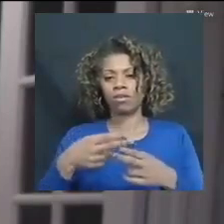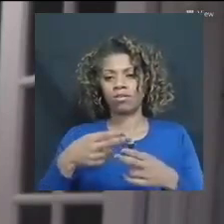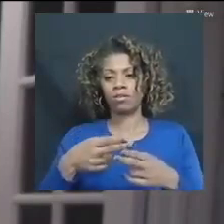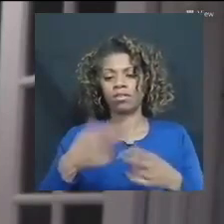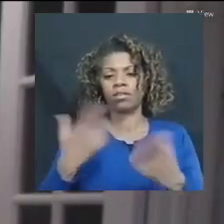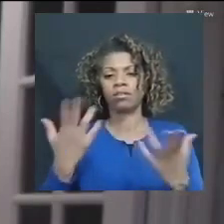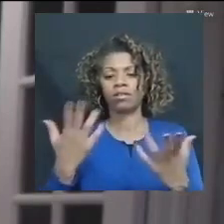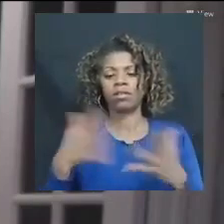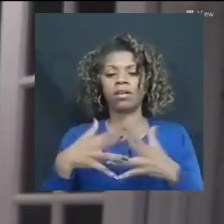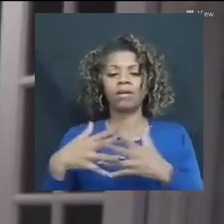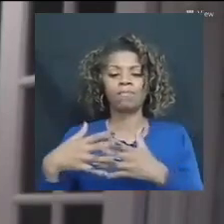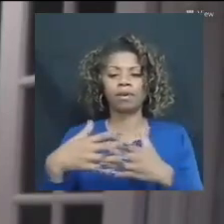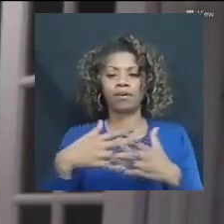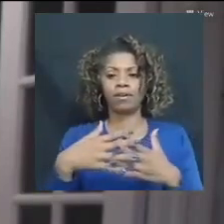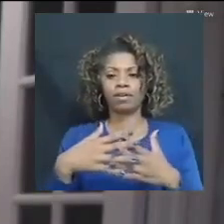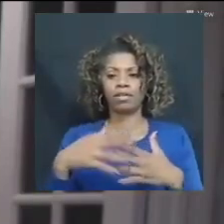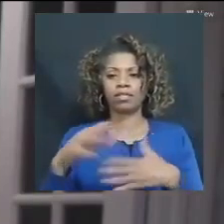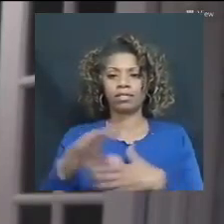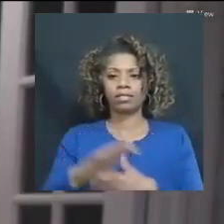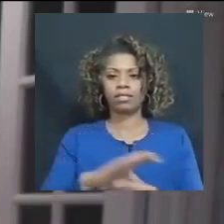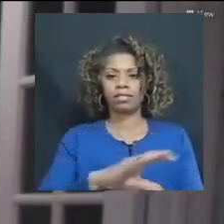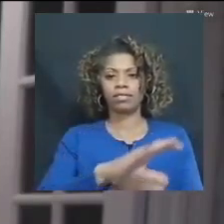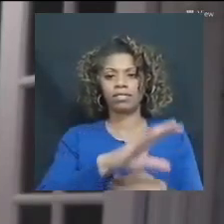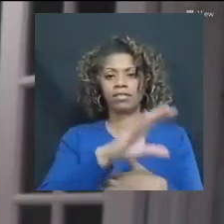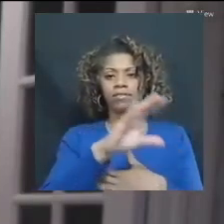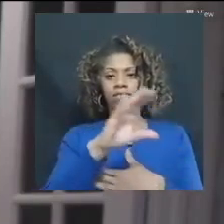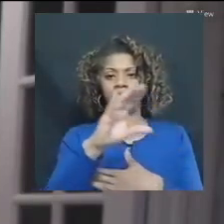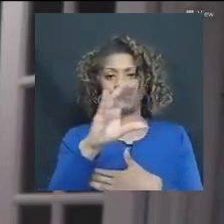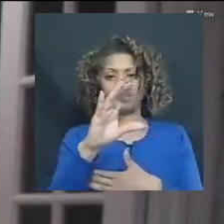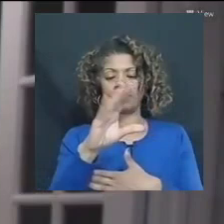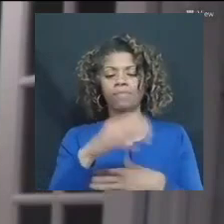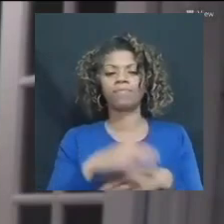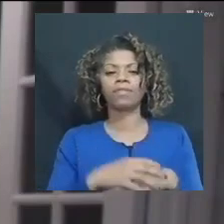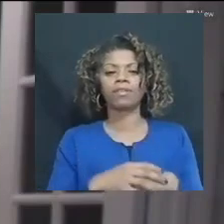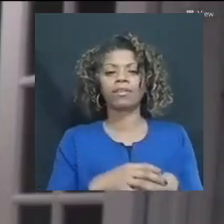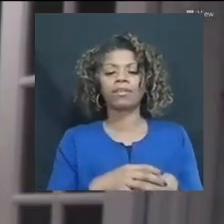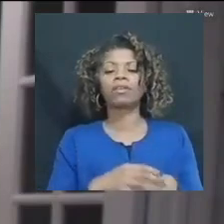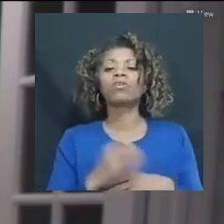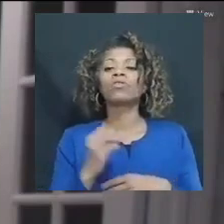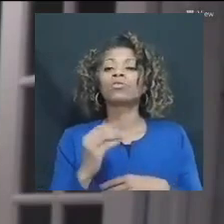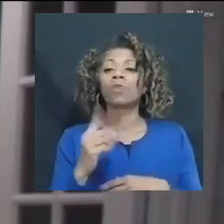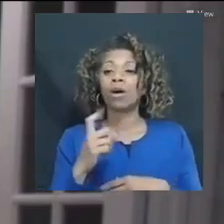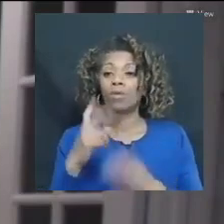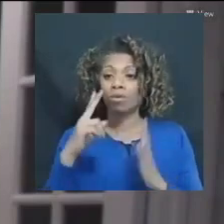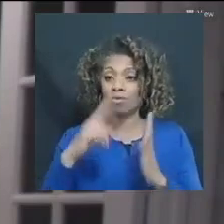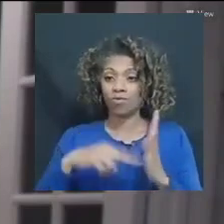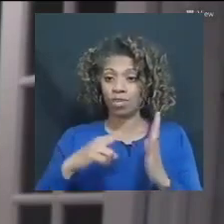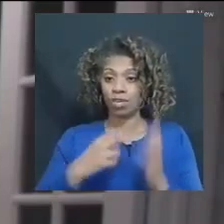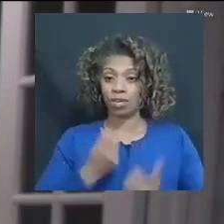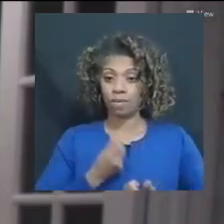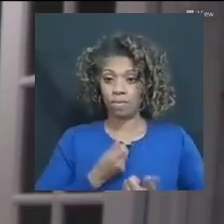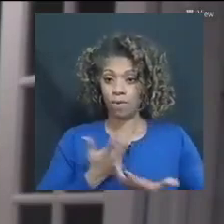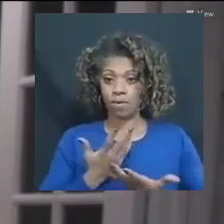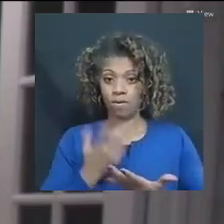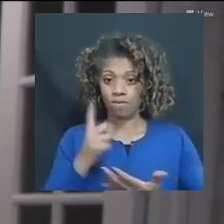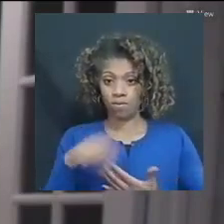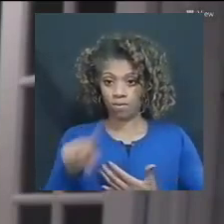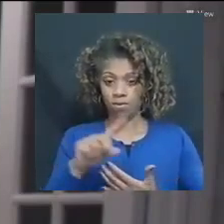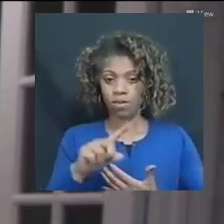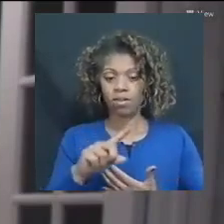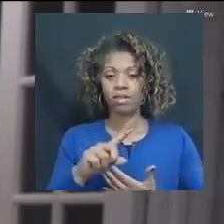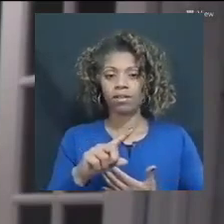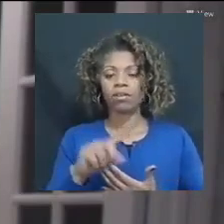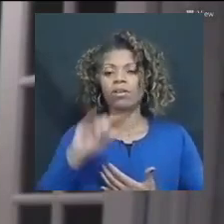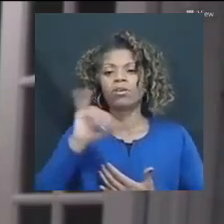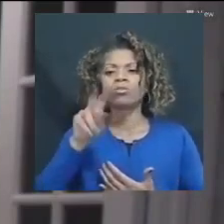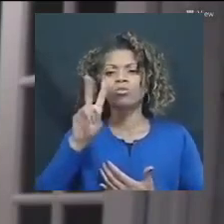place of departure for all of us. So if you'll indulge me, I'm going to read a poem that she's written called Directions to You. And if you're curious, Joy will be with us on